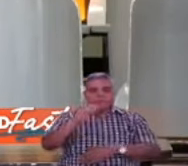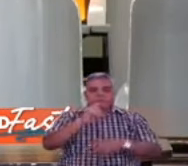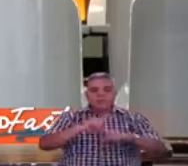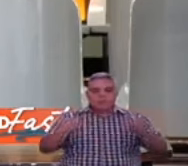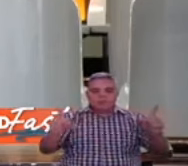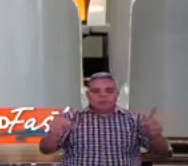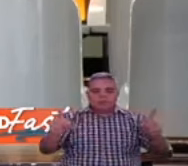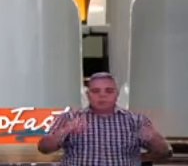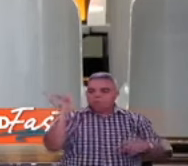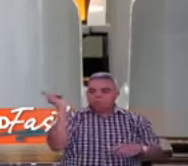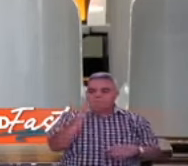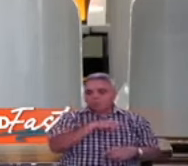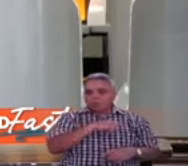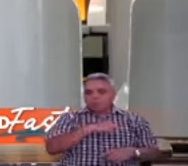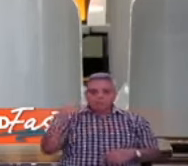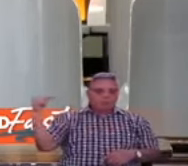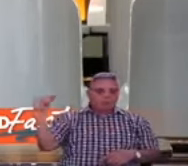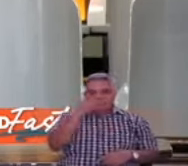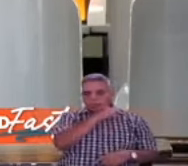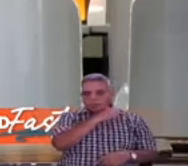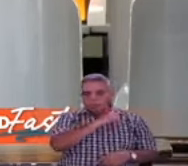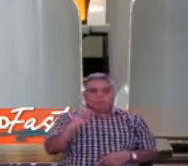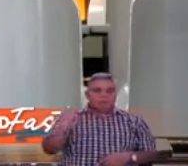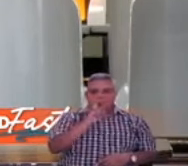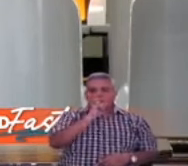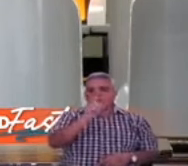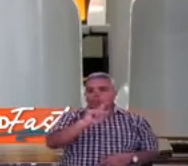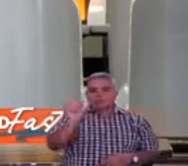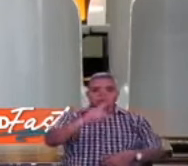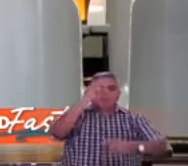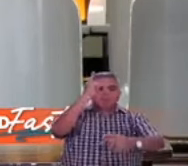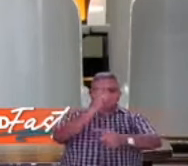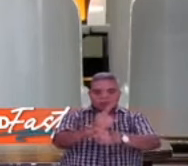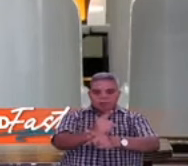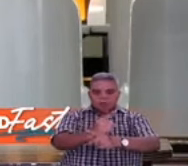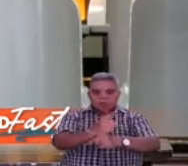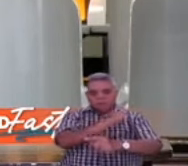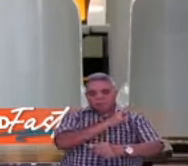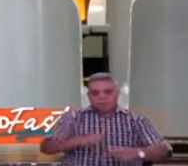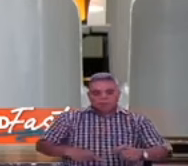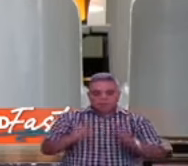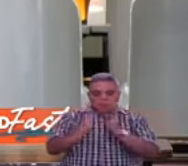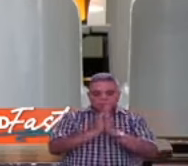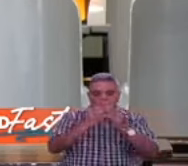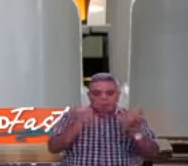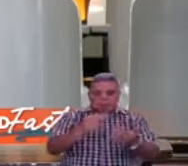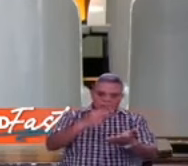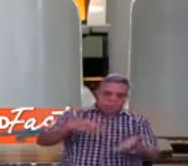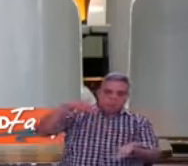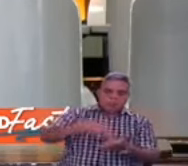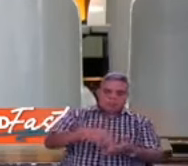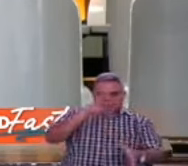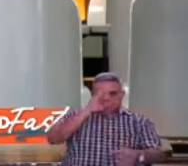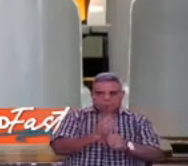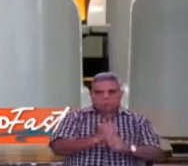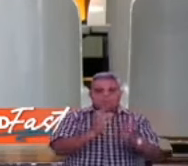false, what is fake, and what is true, and what is right. Lord, I pray that we will stand for the truth, we will stand